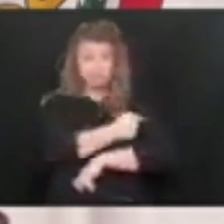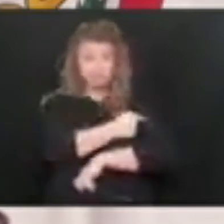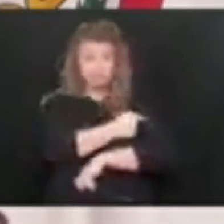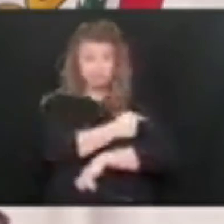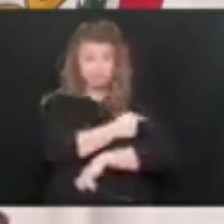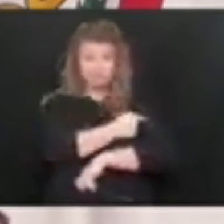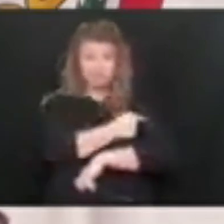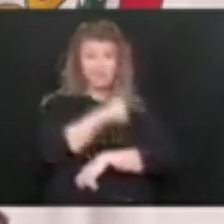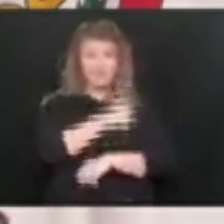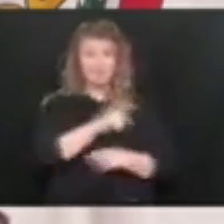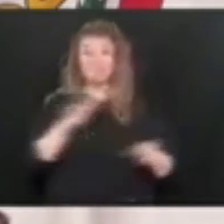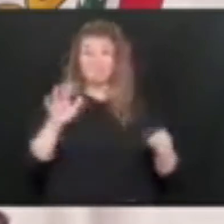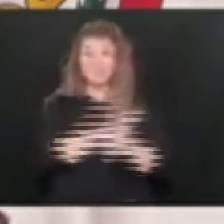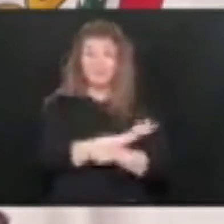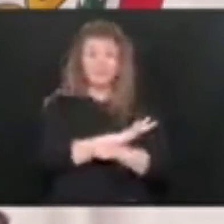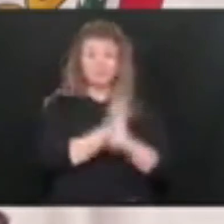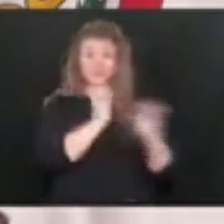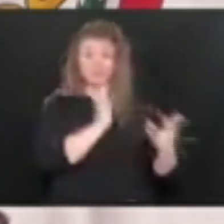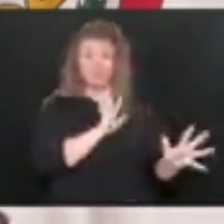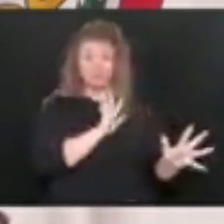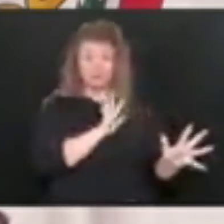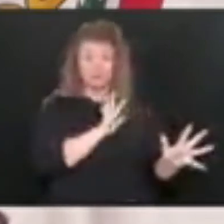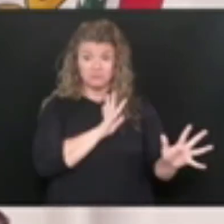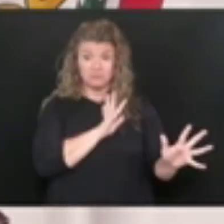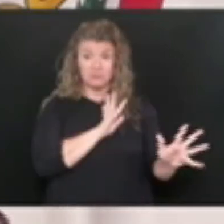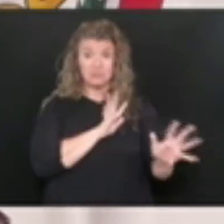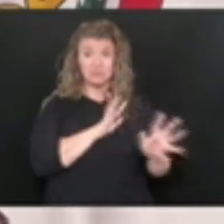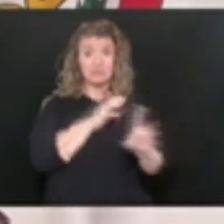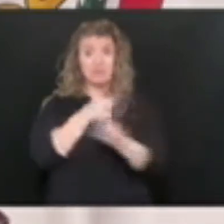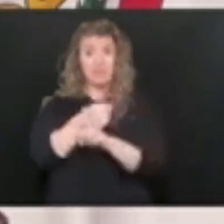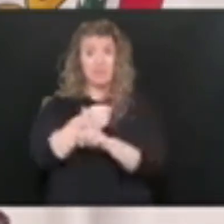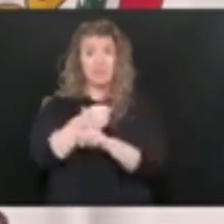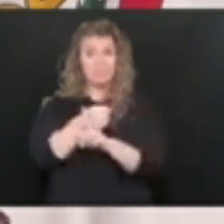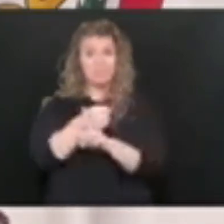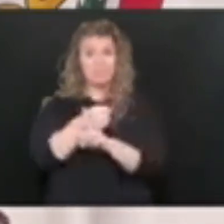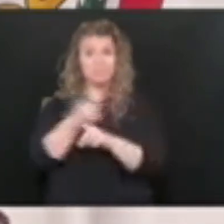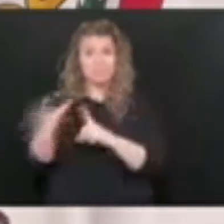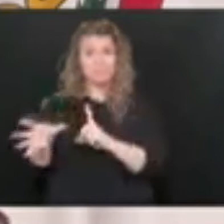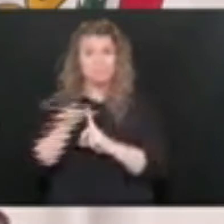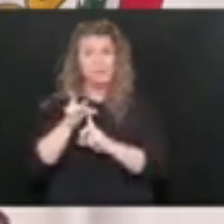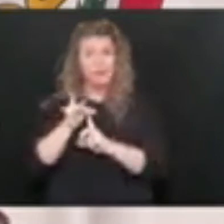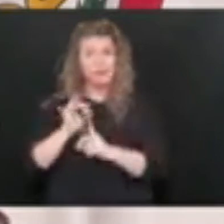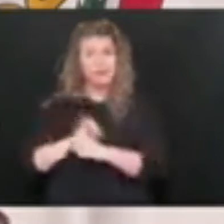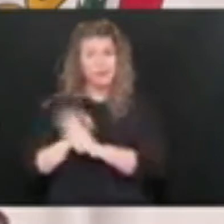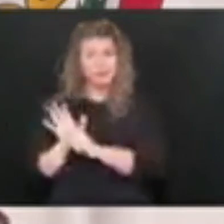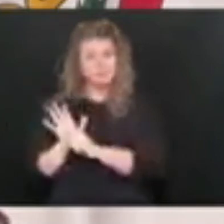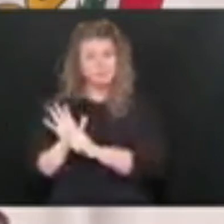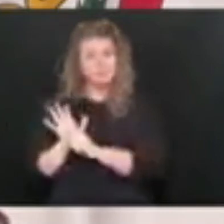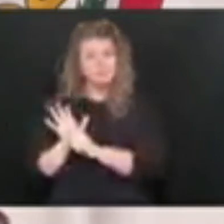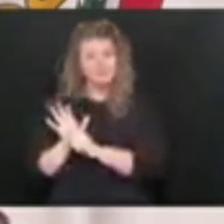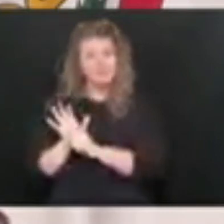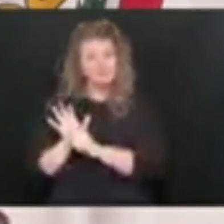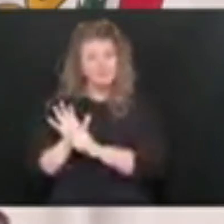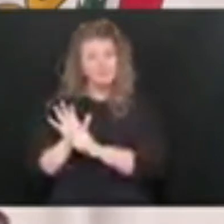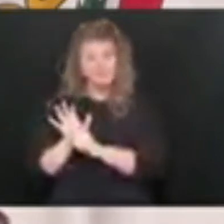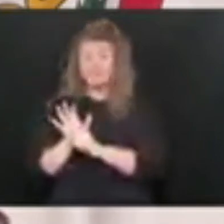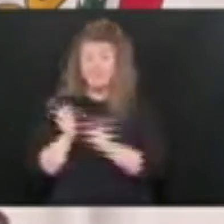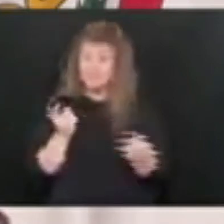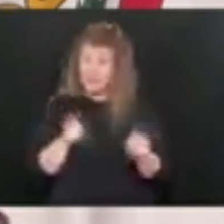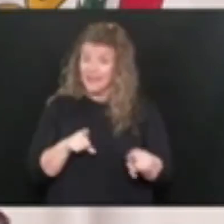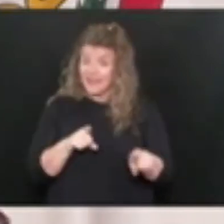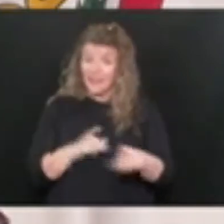and was fully vaccinated, and boom, ends up with COVID. Now, it can